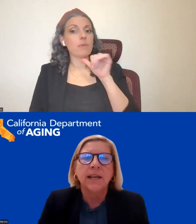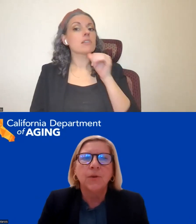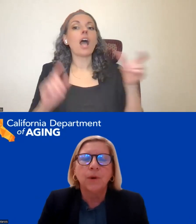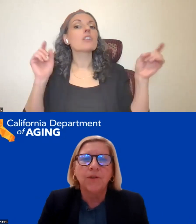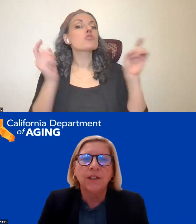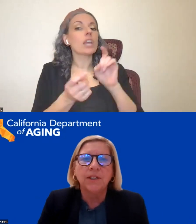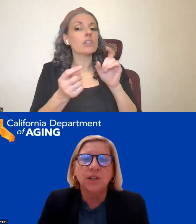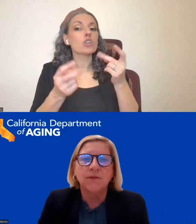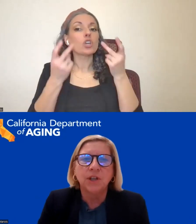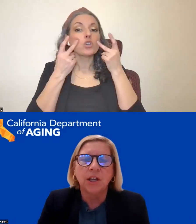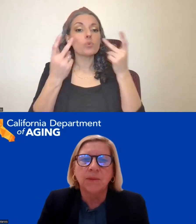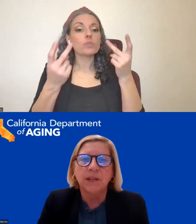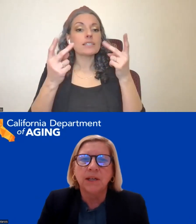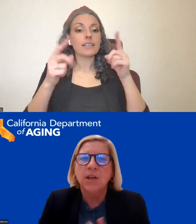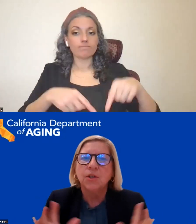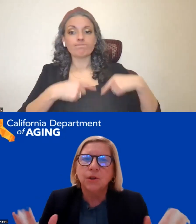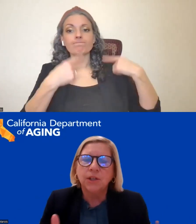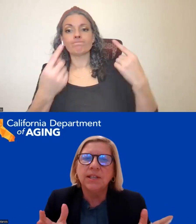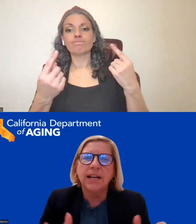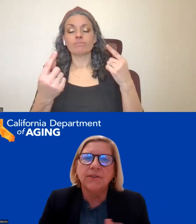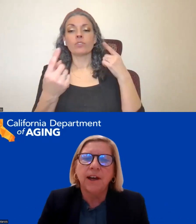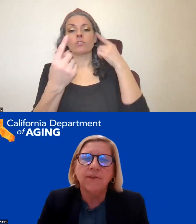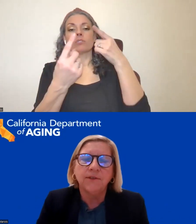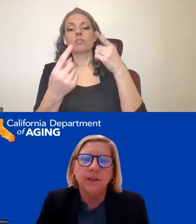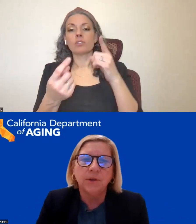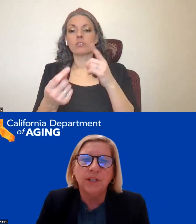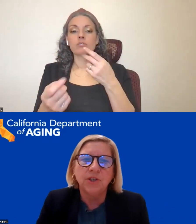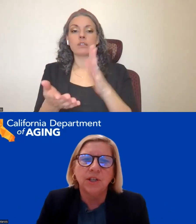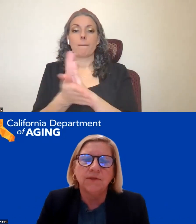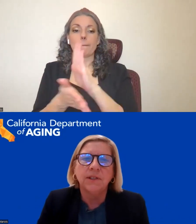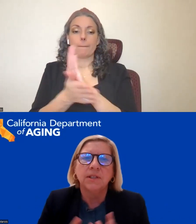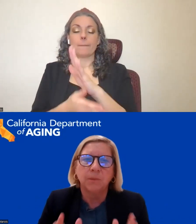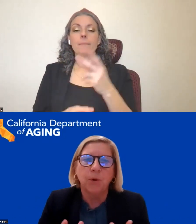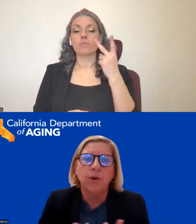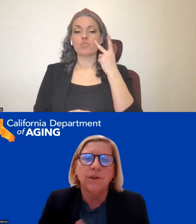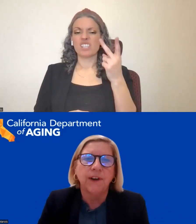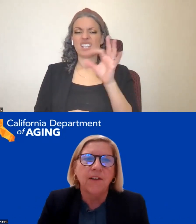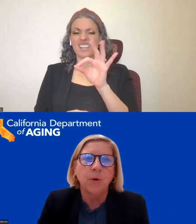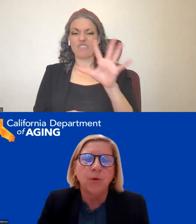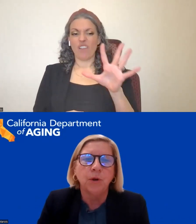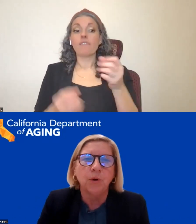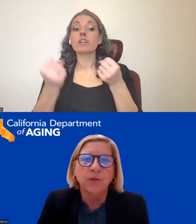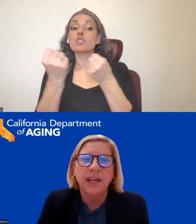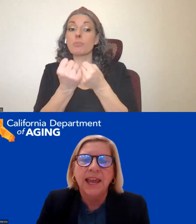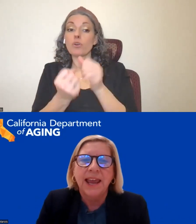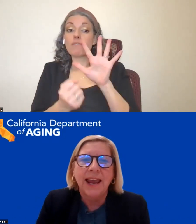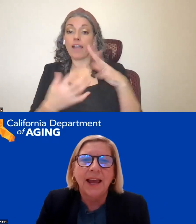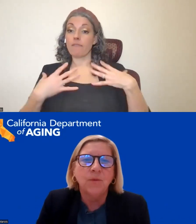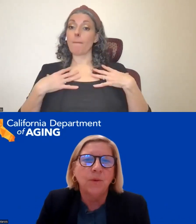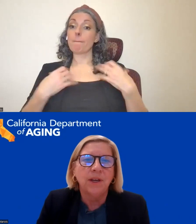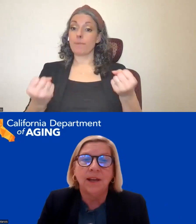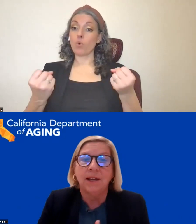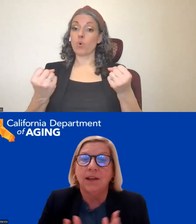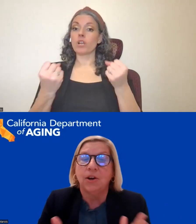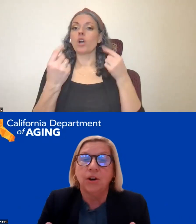reflected throughout the initiatives document. So these 95 new initiatives support the 5 bold goals,